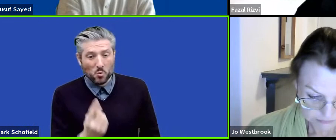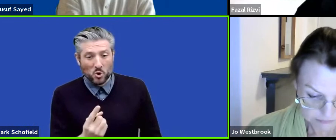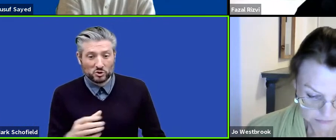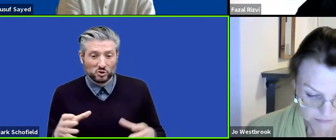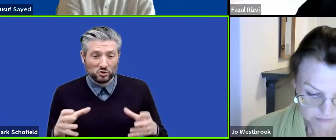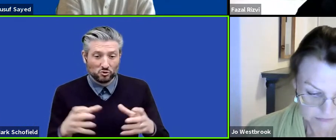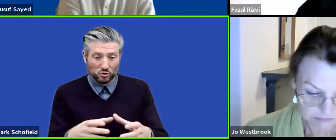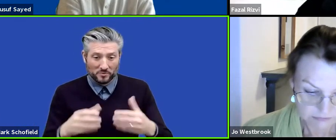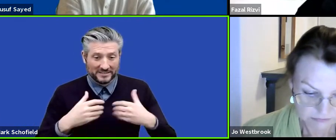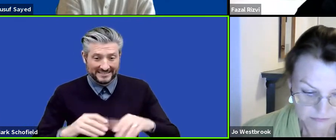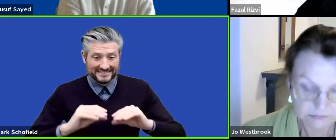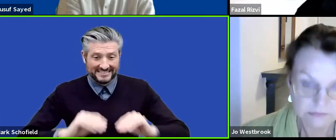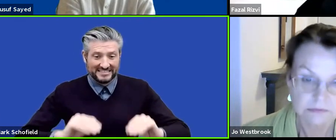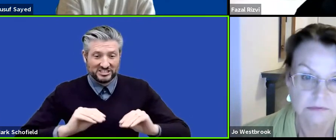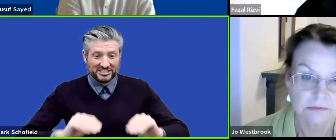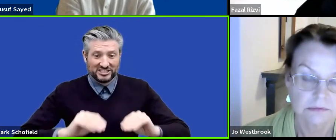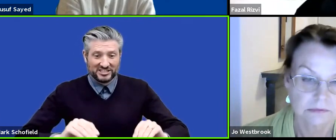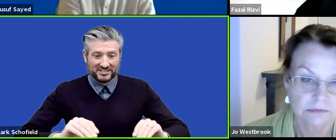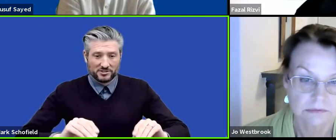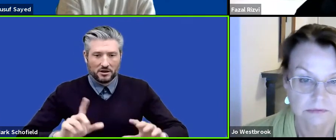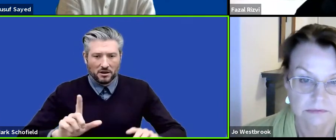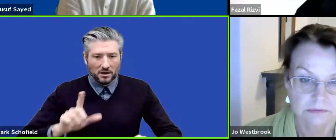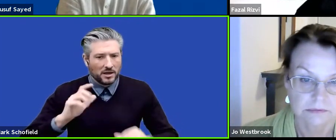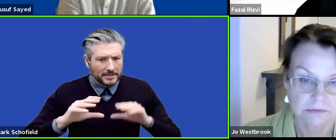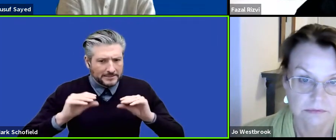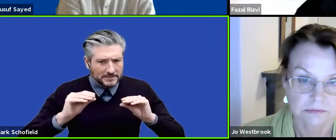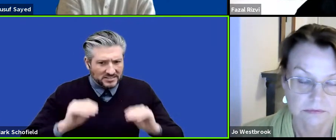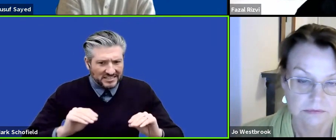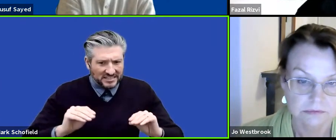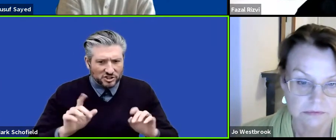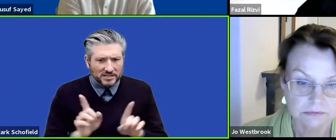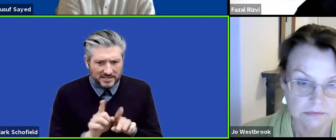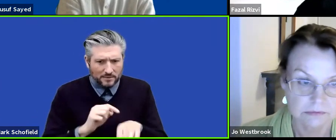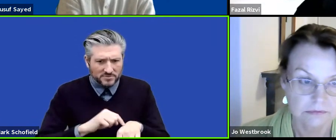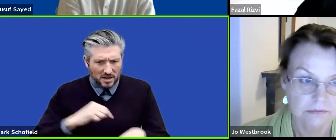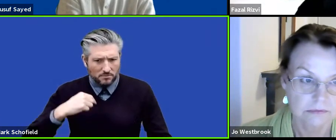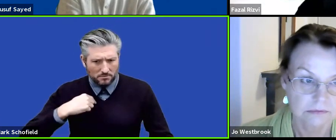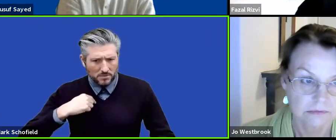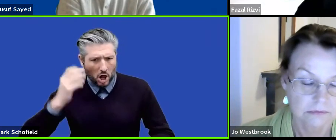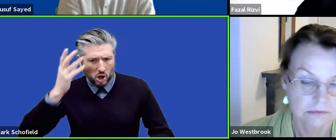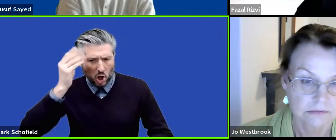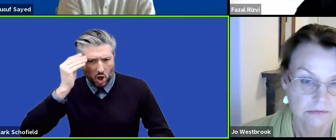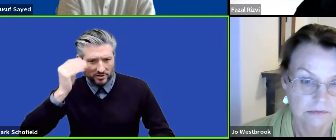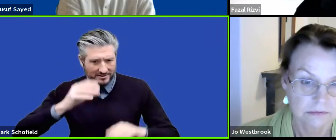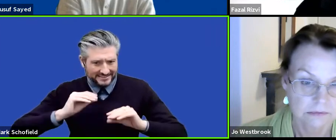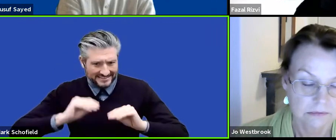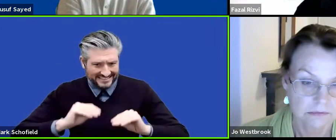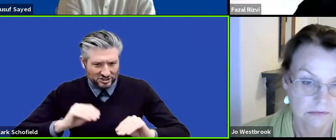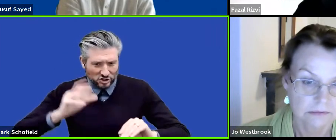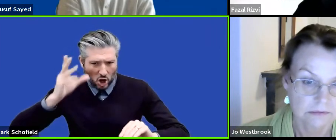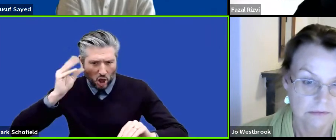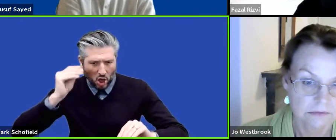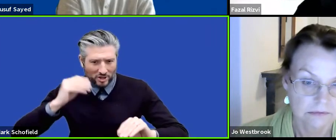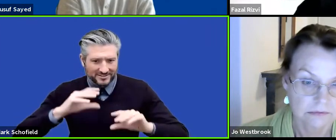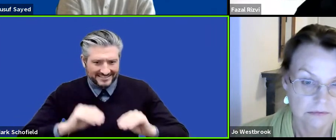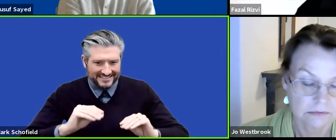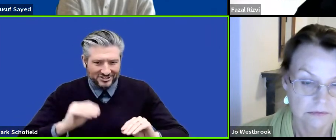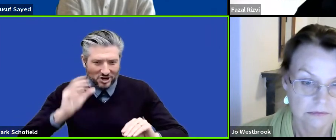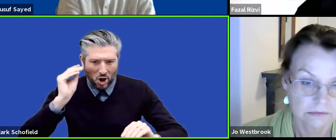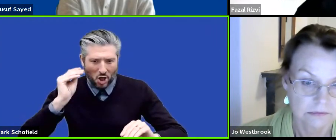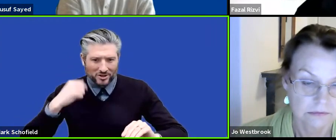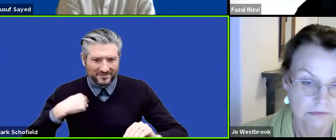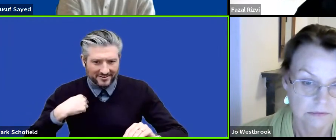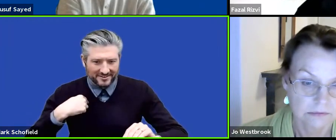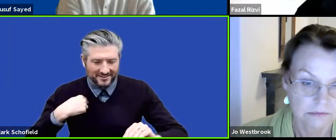well. And as a result, to me, the distinction between, if you like, school learning and adult